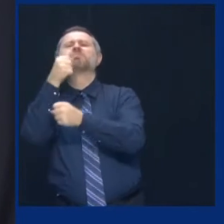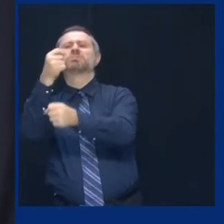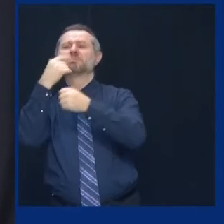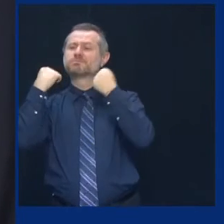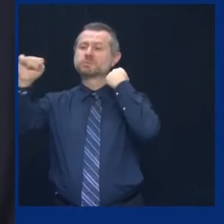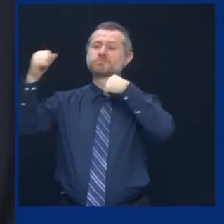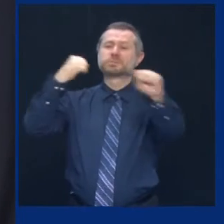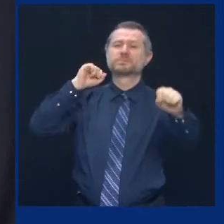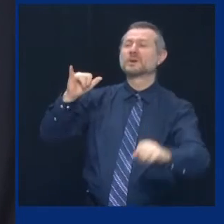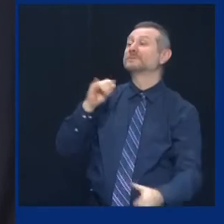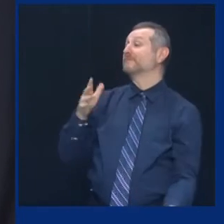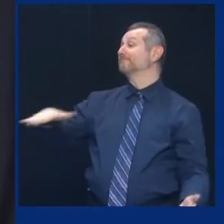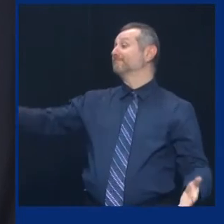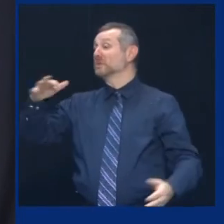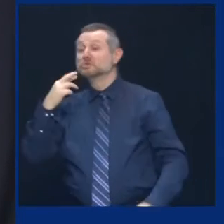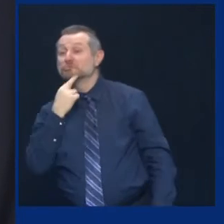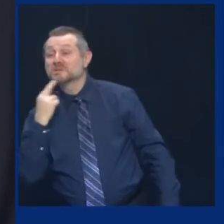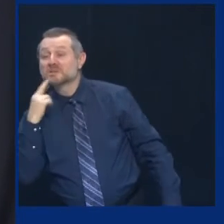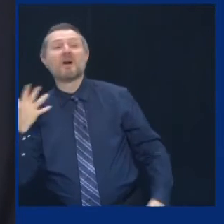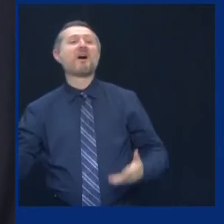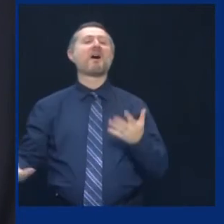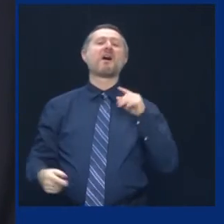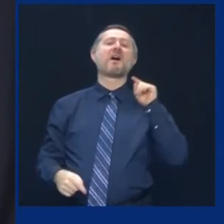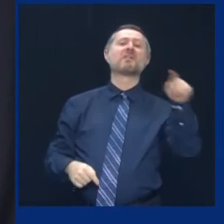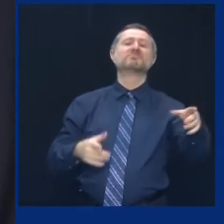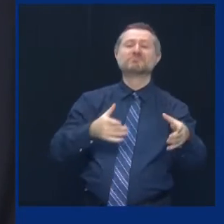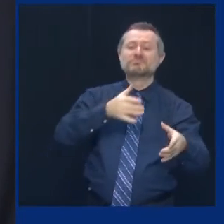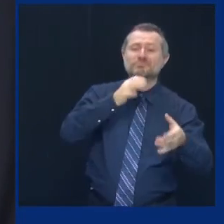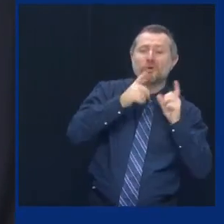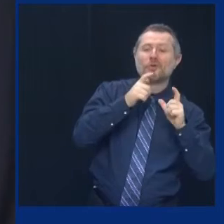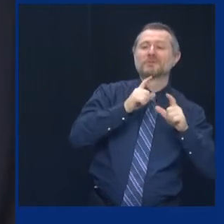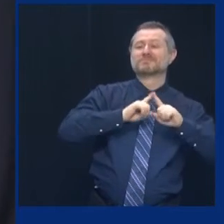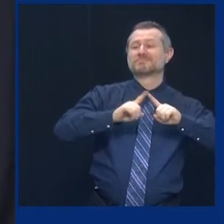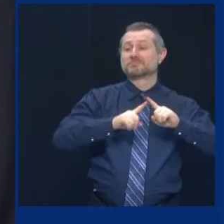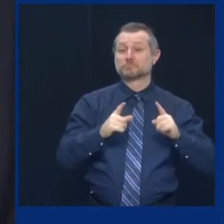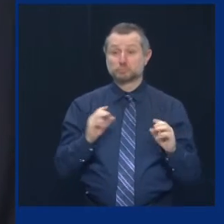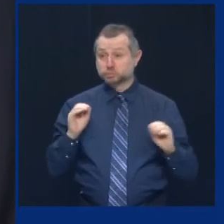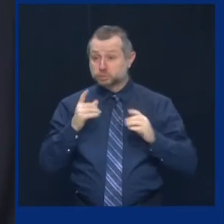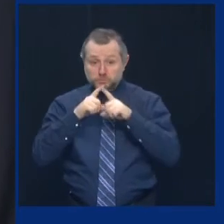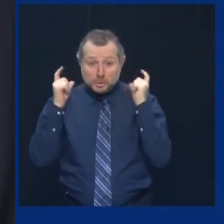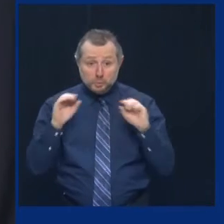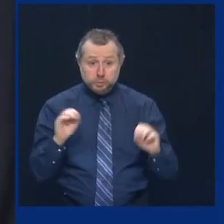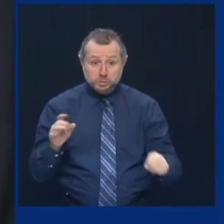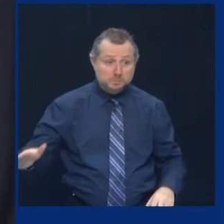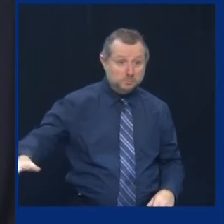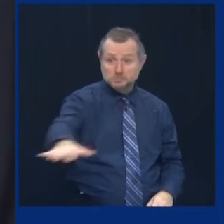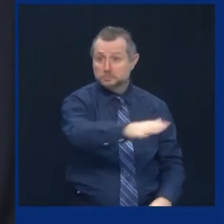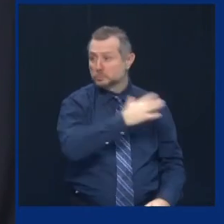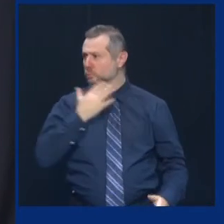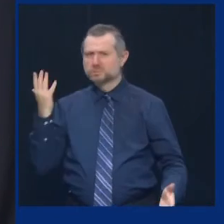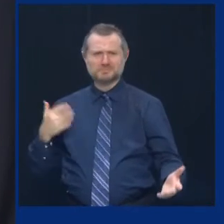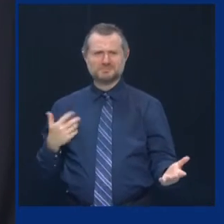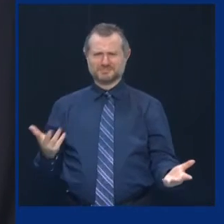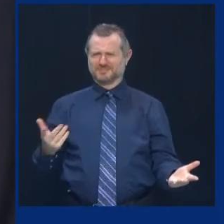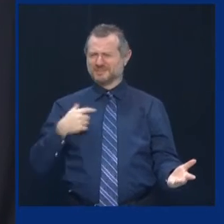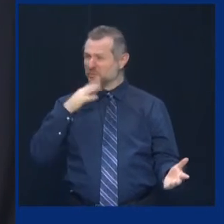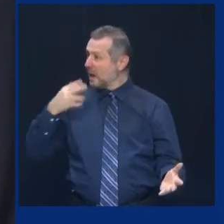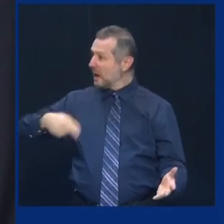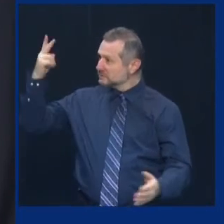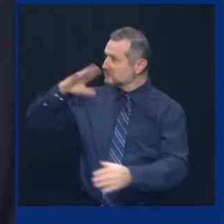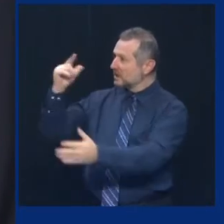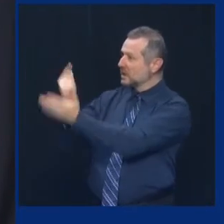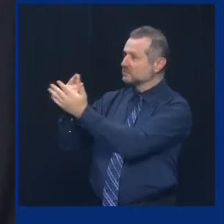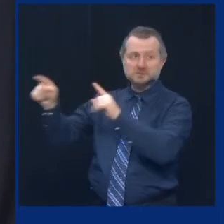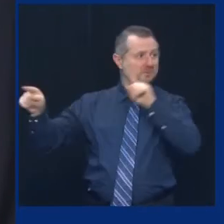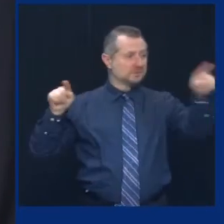restaurants, bars without masks, the likelihood that you will get infected is higher. That is